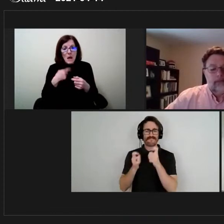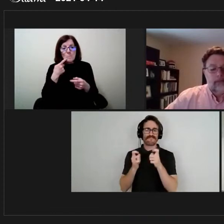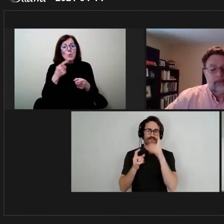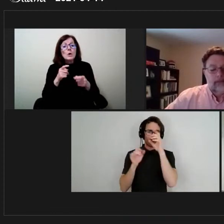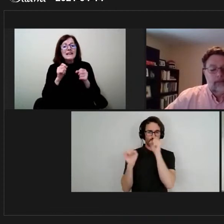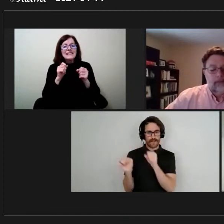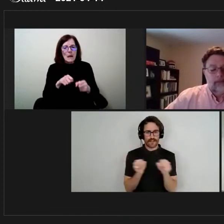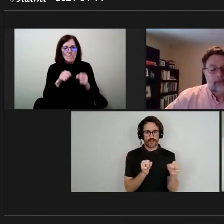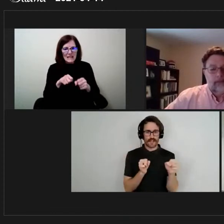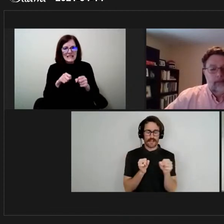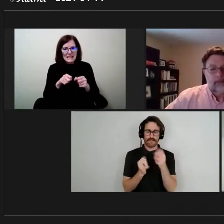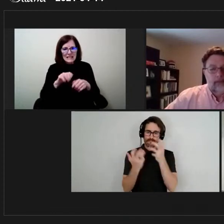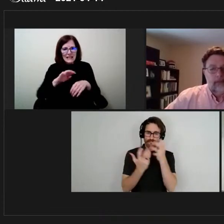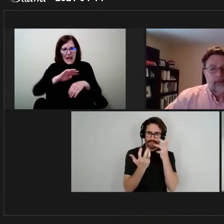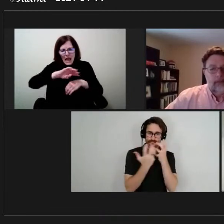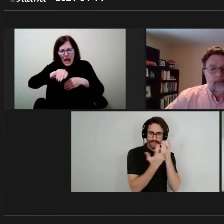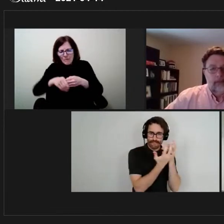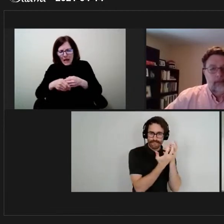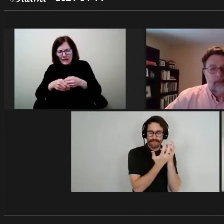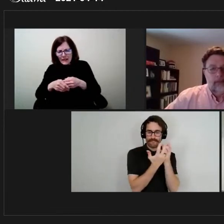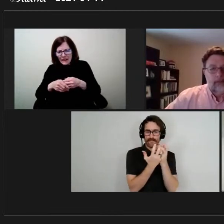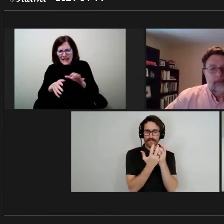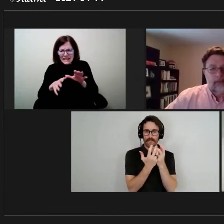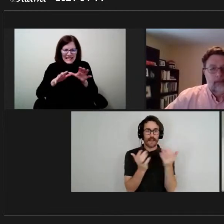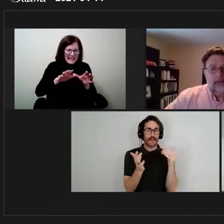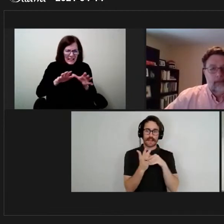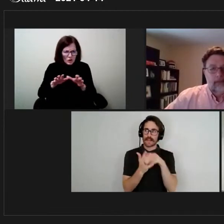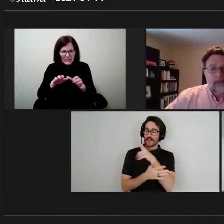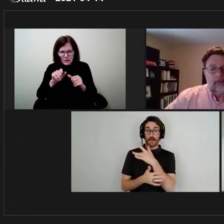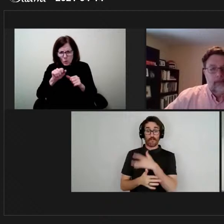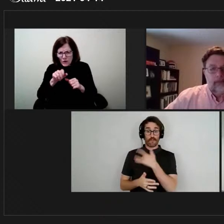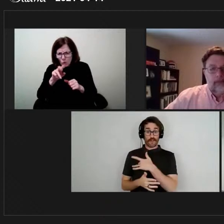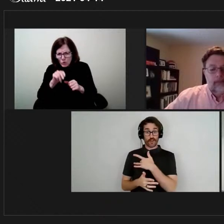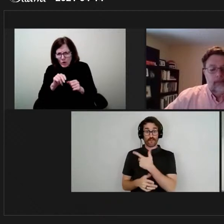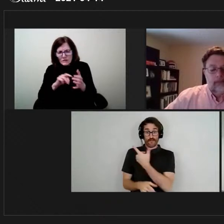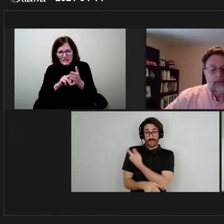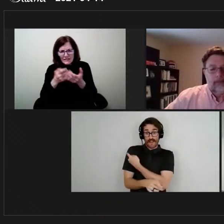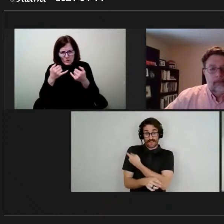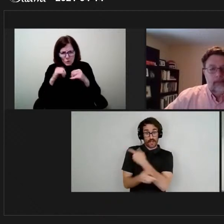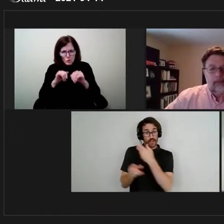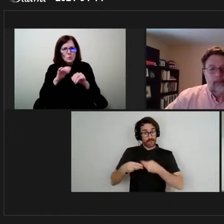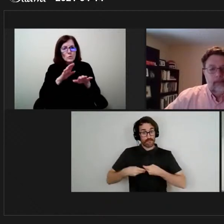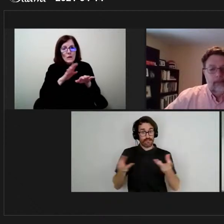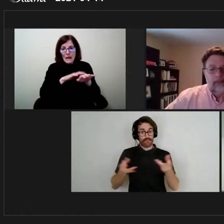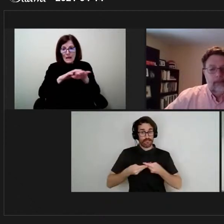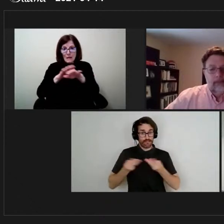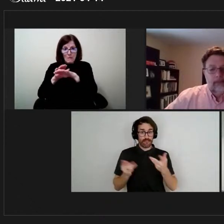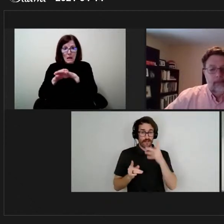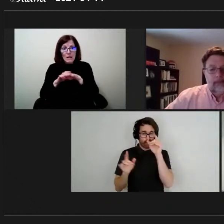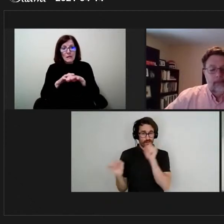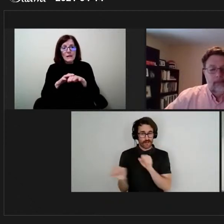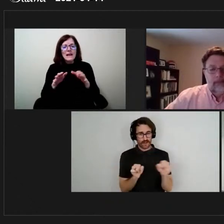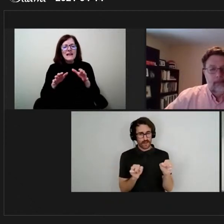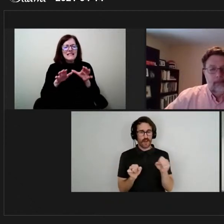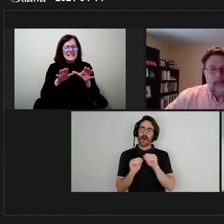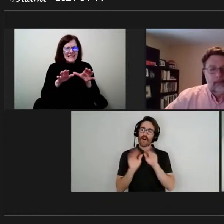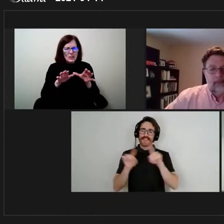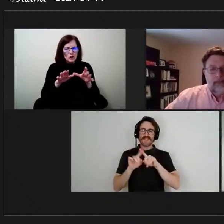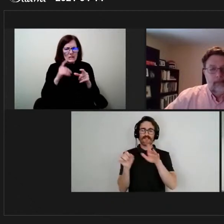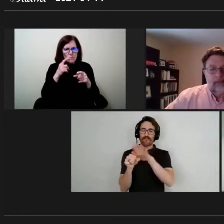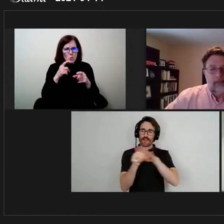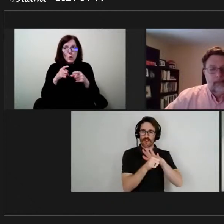or not, and we keep referring back to the provincial vaccination rollout strategy. And obviously different regions have different priorities.